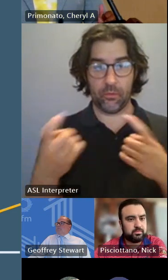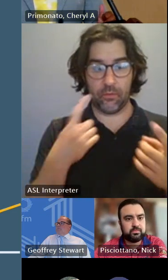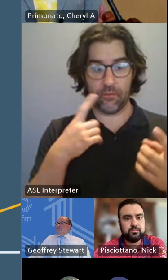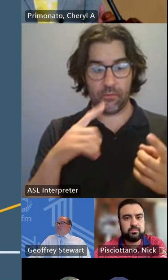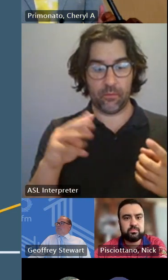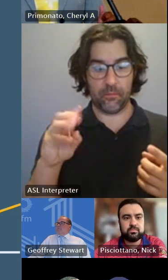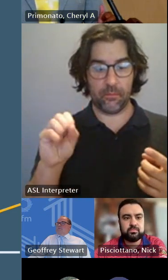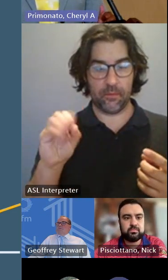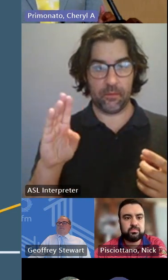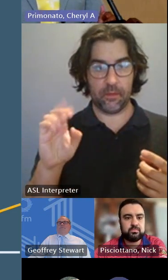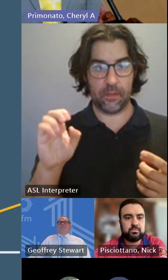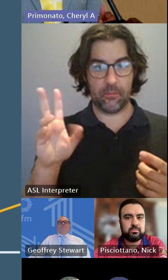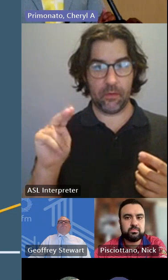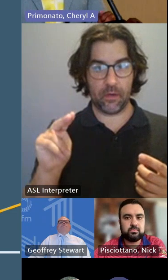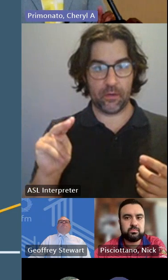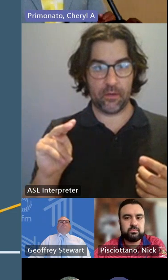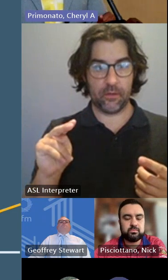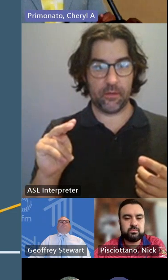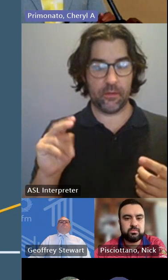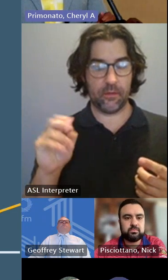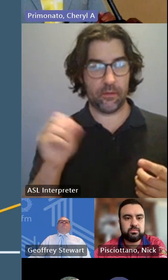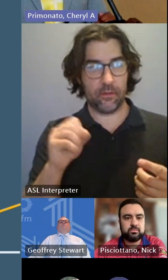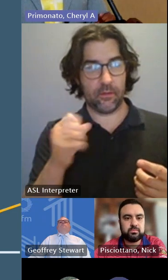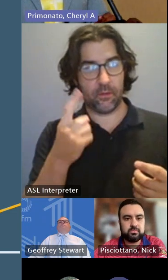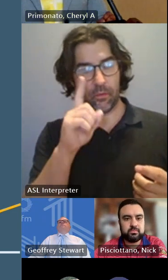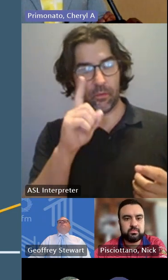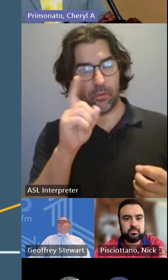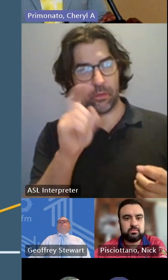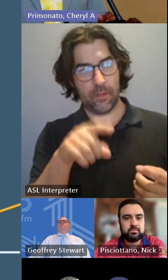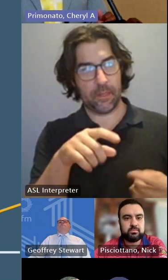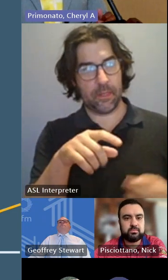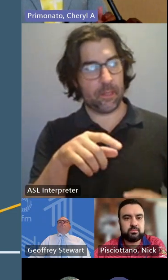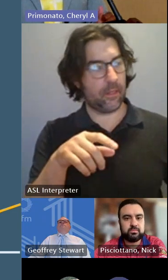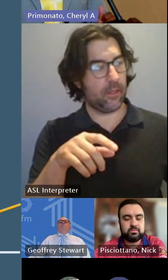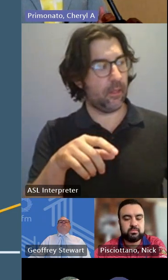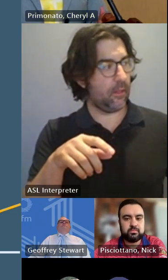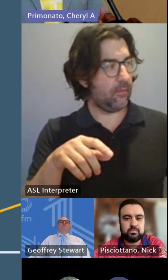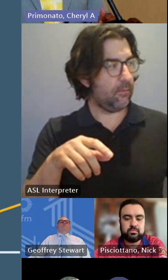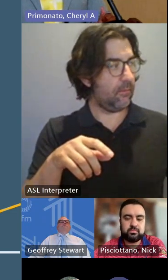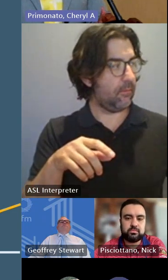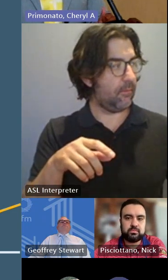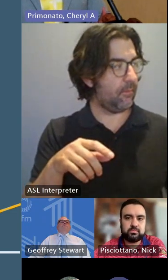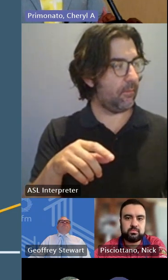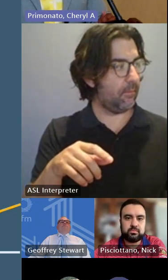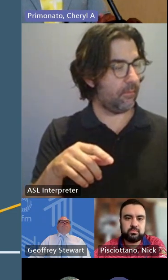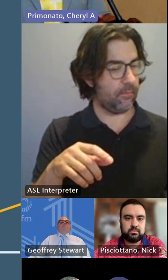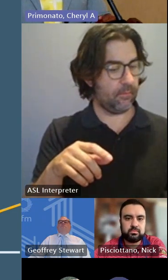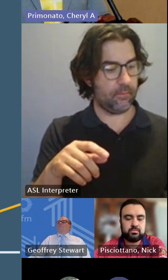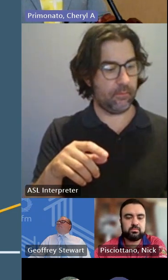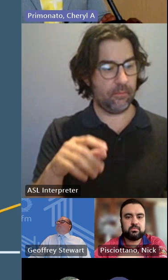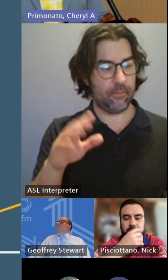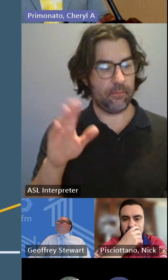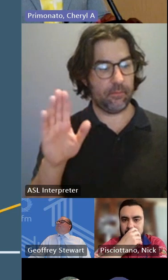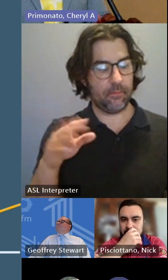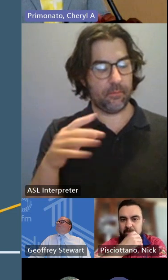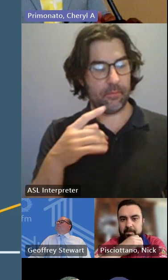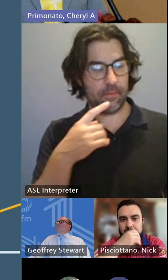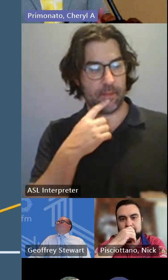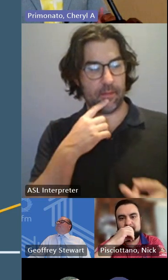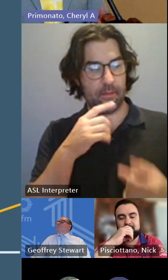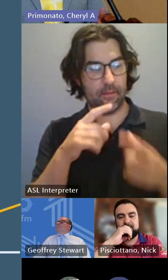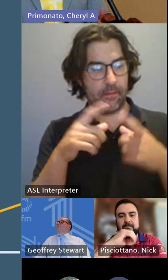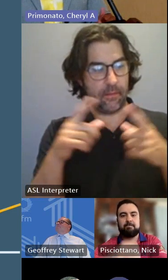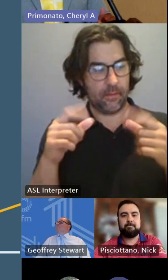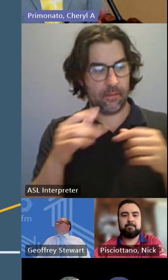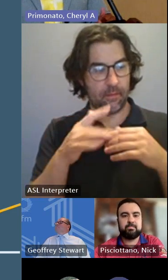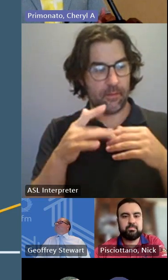Yes, I have one question, Mrs. Bobby. on here it just states that there's passes available